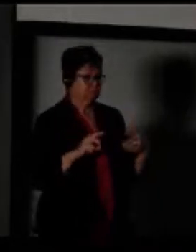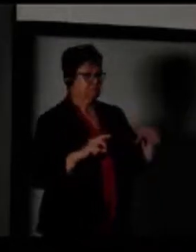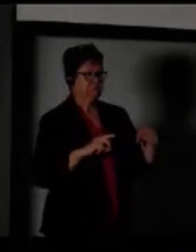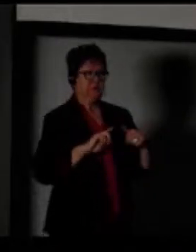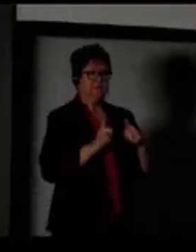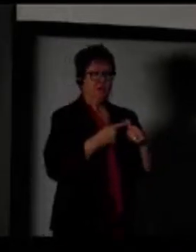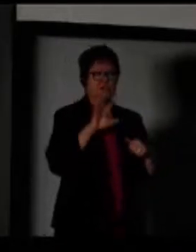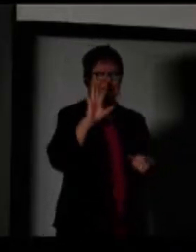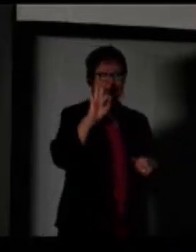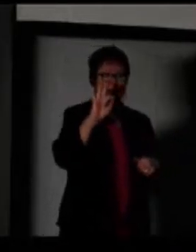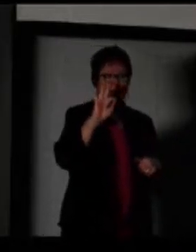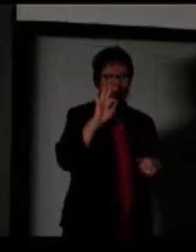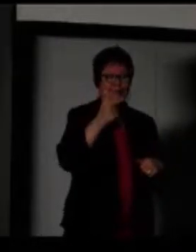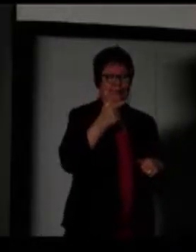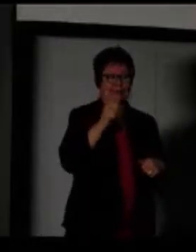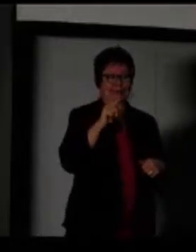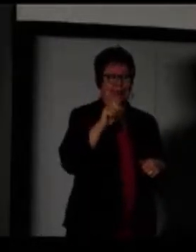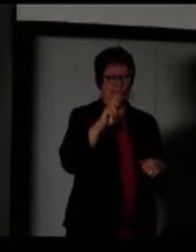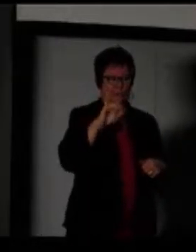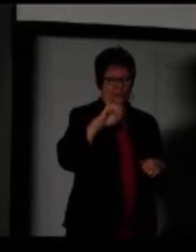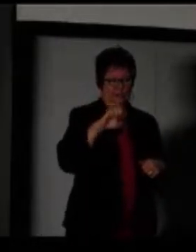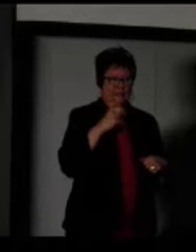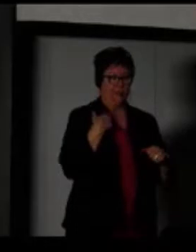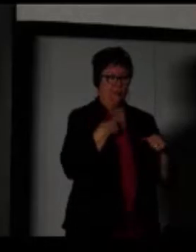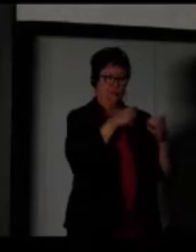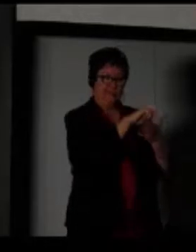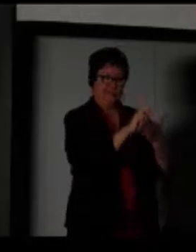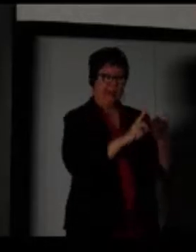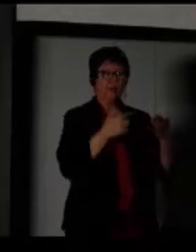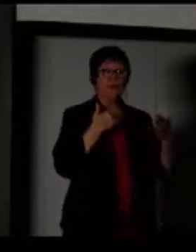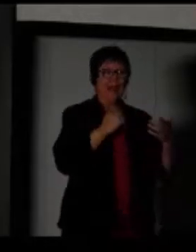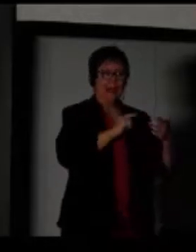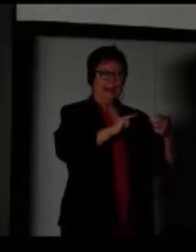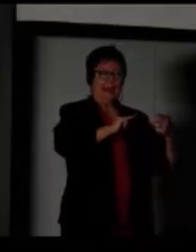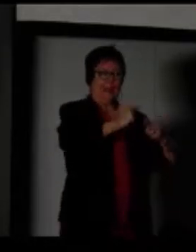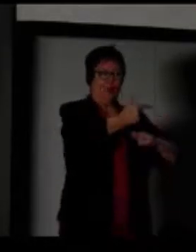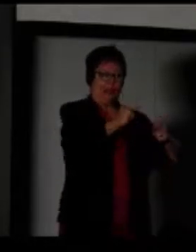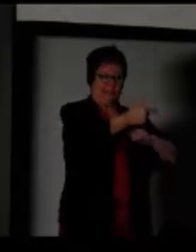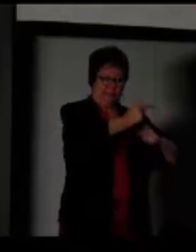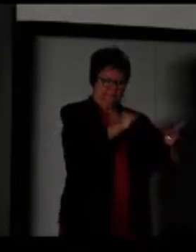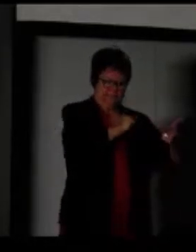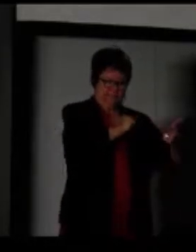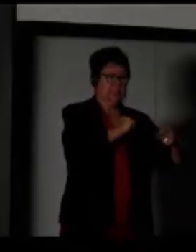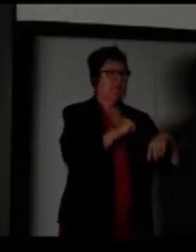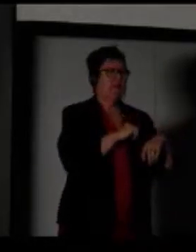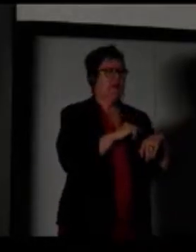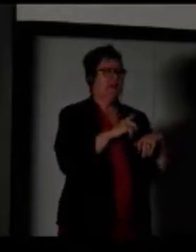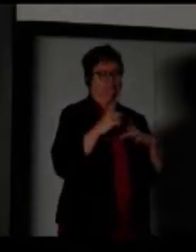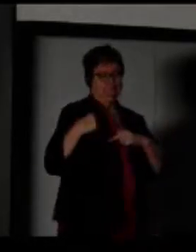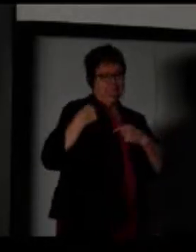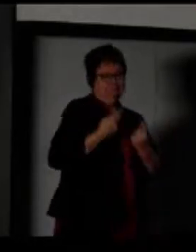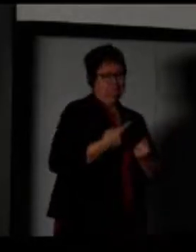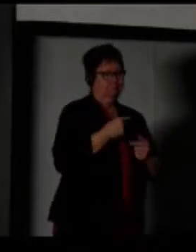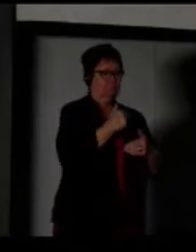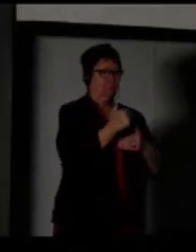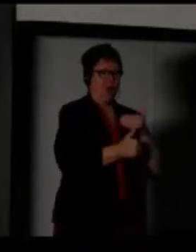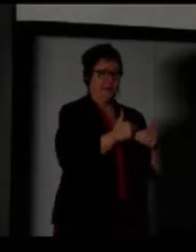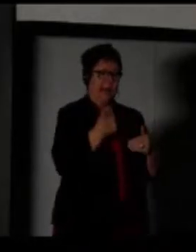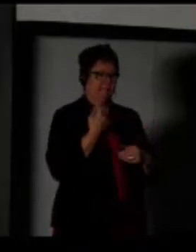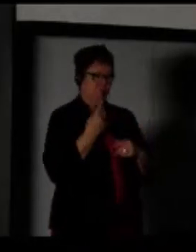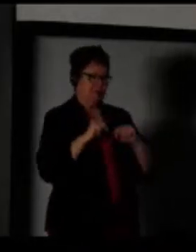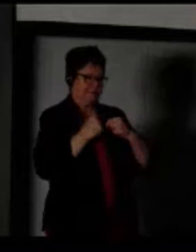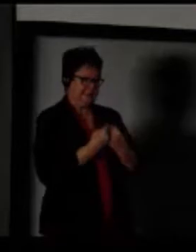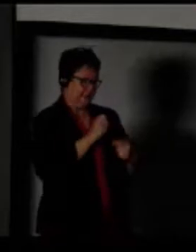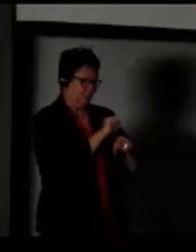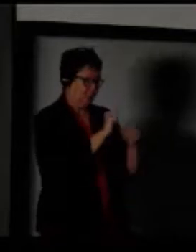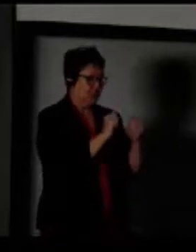9 galleries that we're designing, we actually had interactives, and typically the process has been we have a team that works